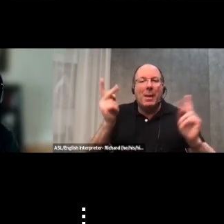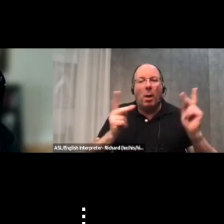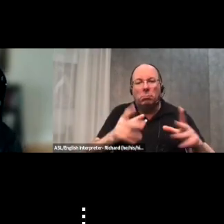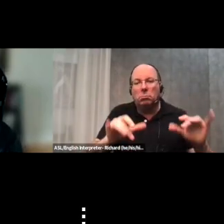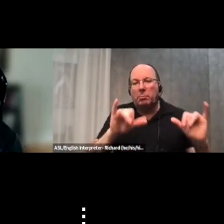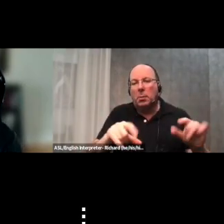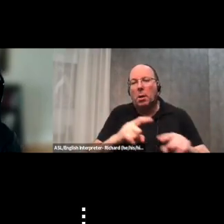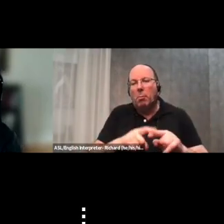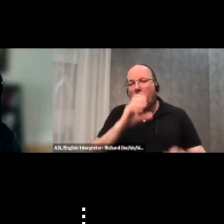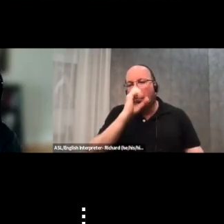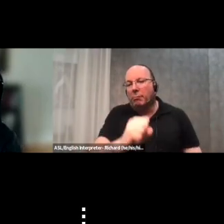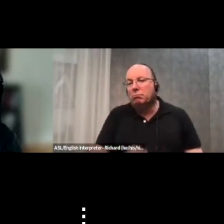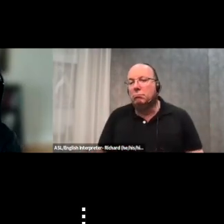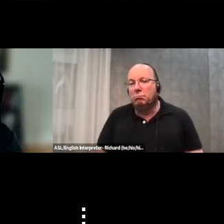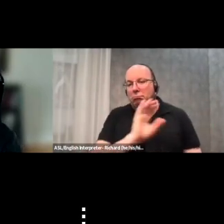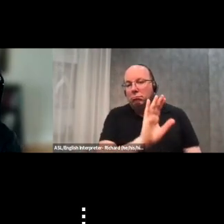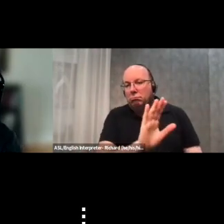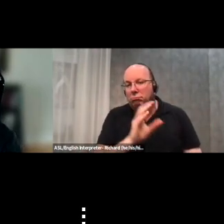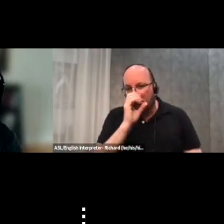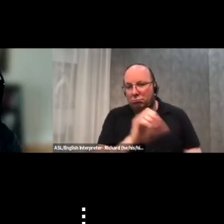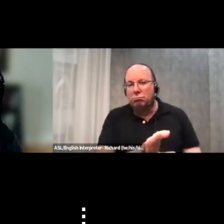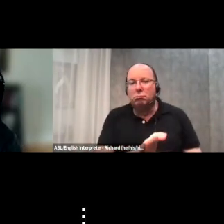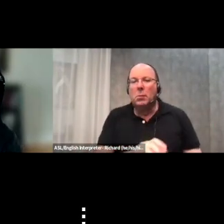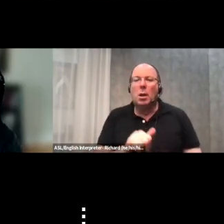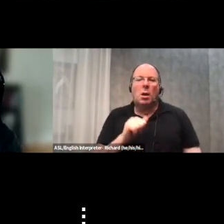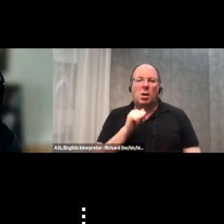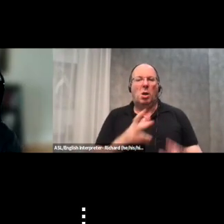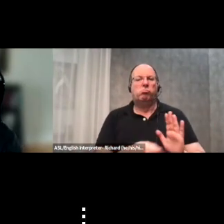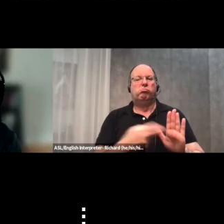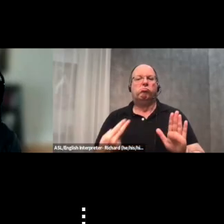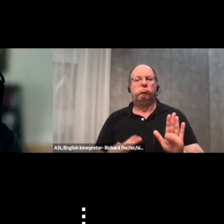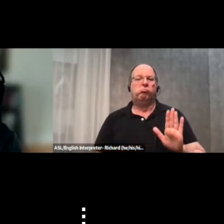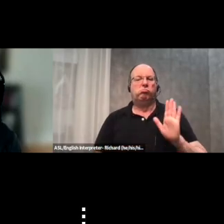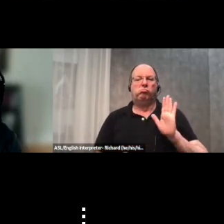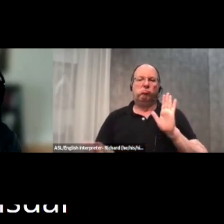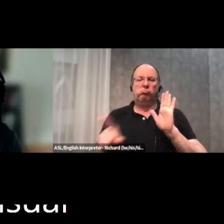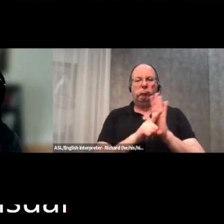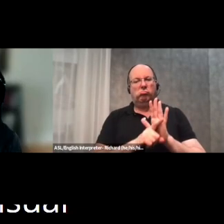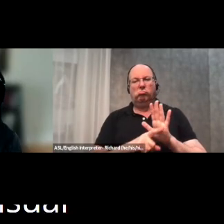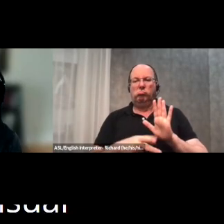have this interest. And it's important to remember that rather than pathologizing kink.